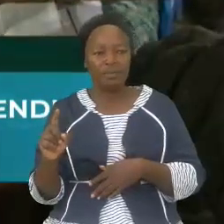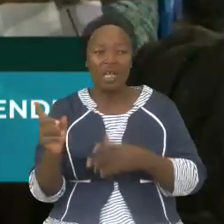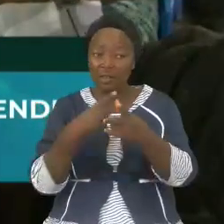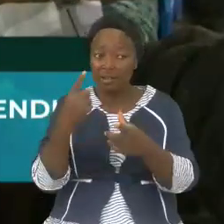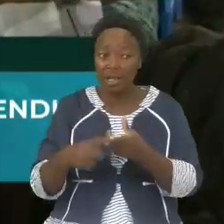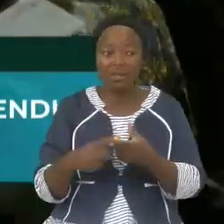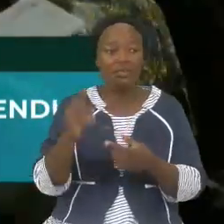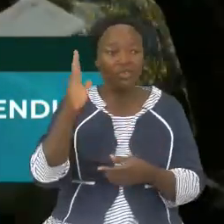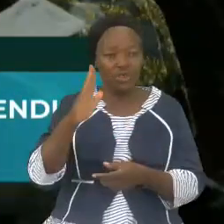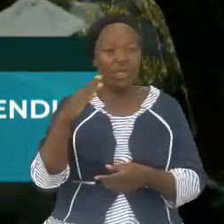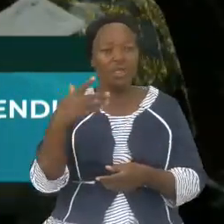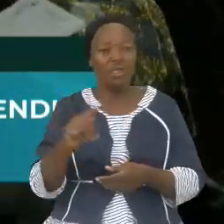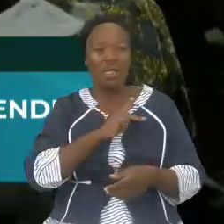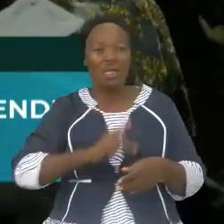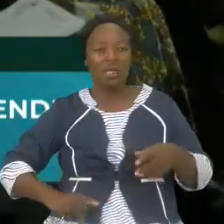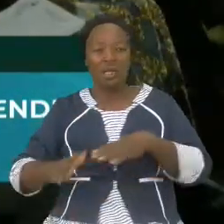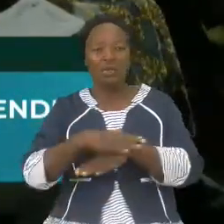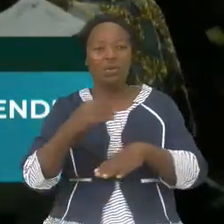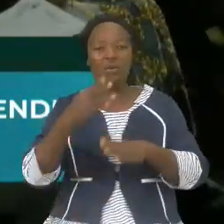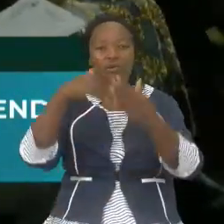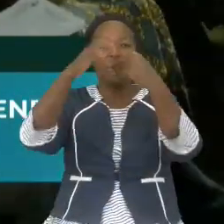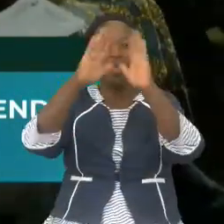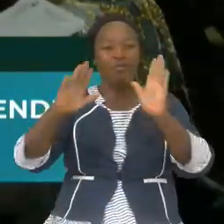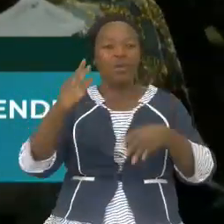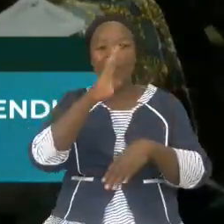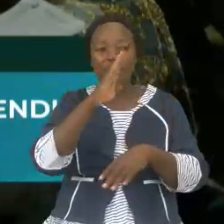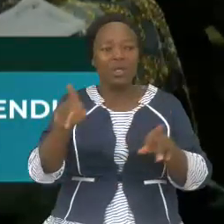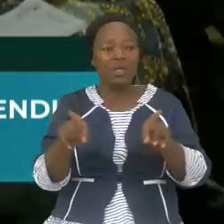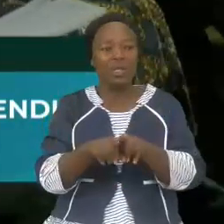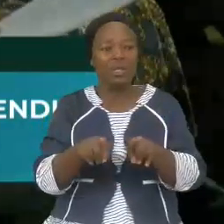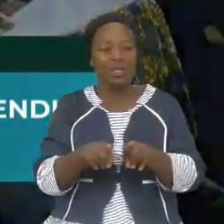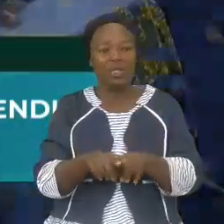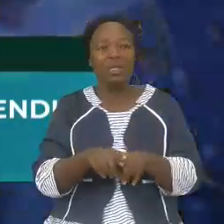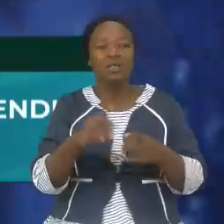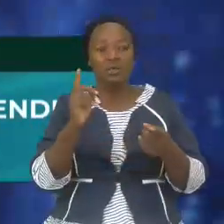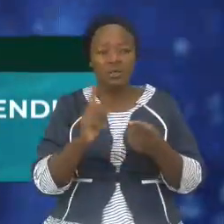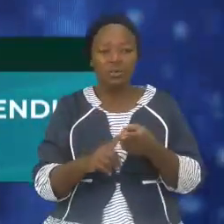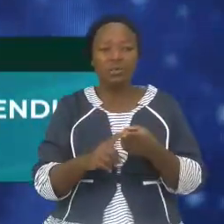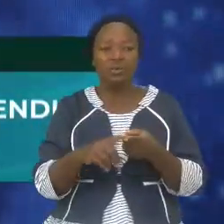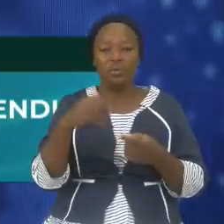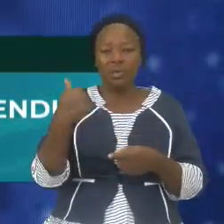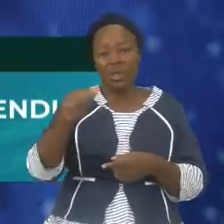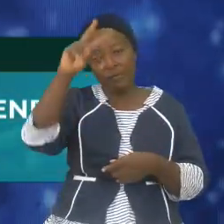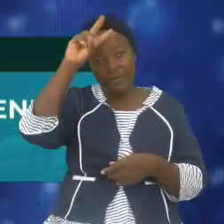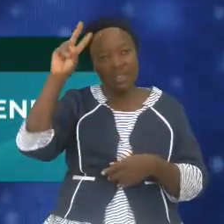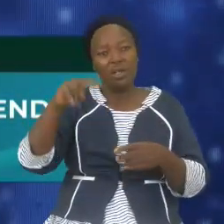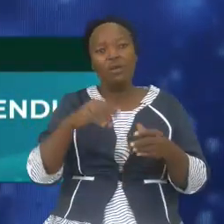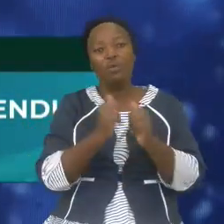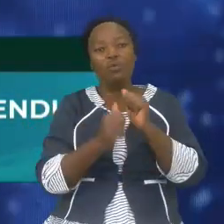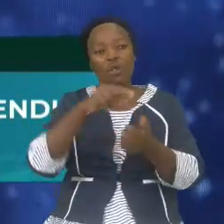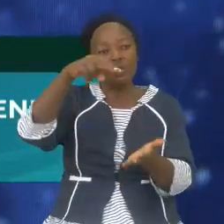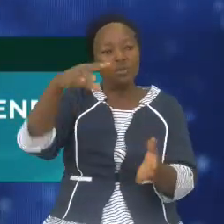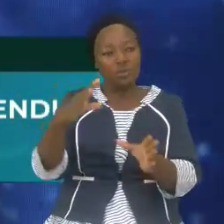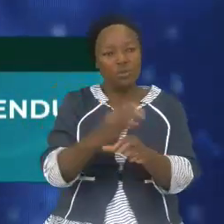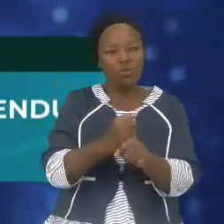then shall the kingdom of heaven be likened unto 10 virgins which took their